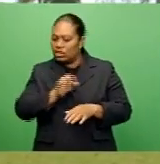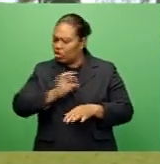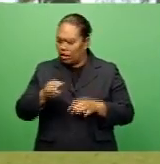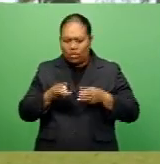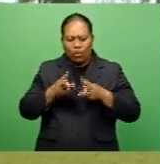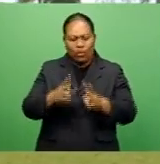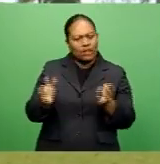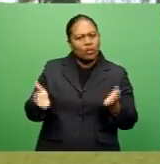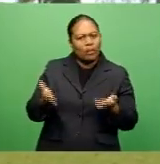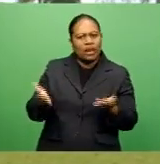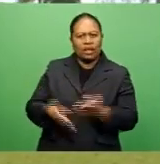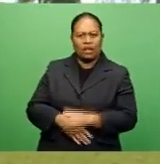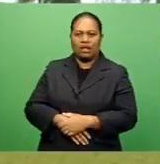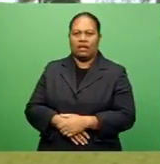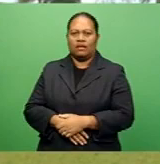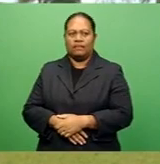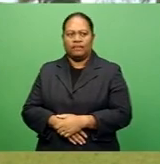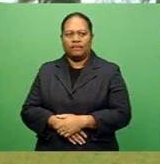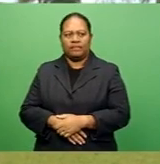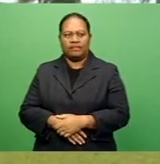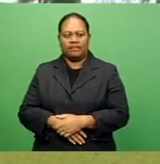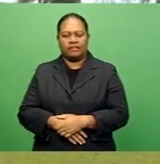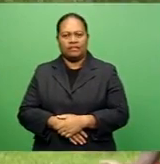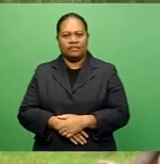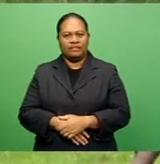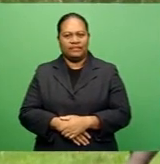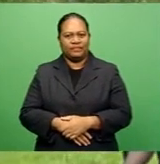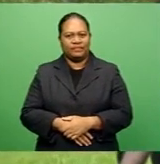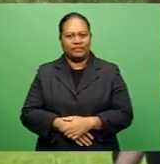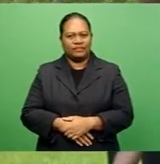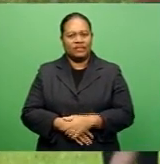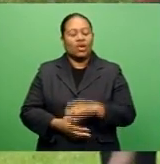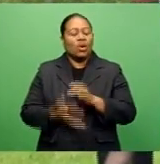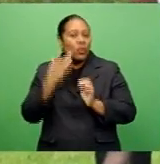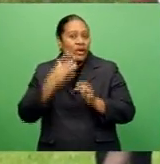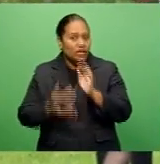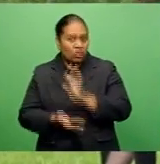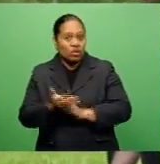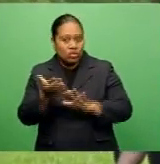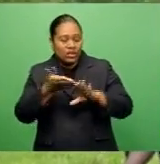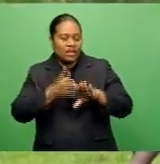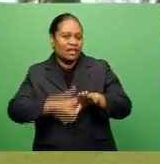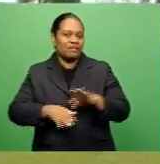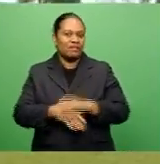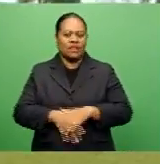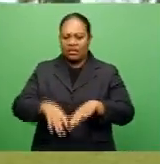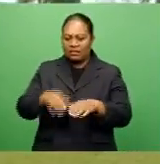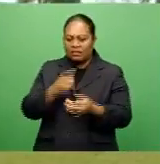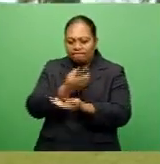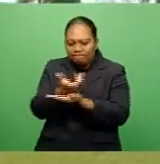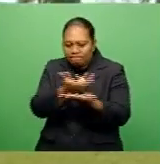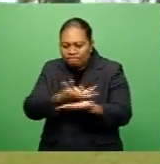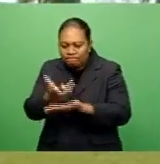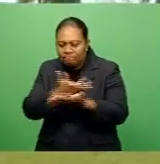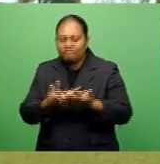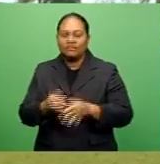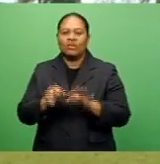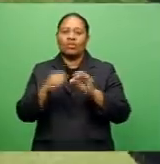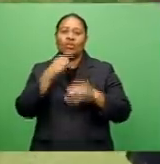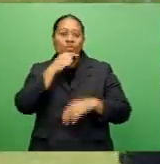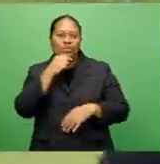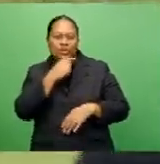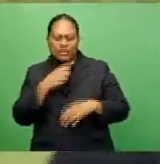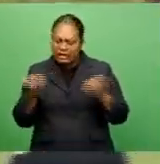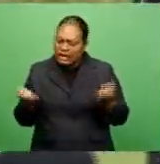This is not by youth. So we went to the camp, talk to the boys, iron out the mistake, encourage